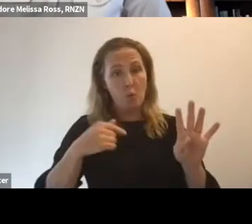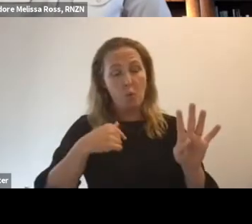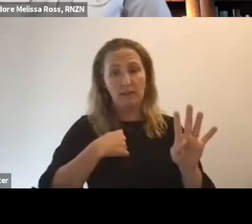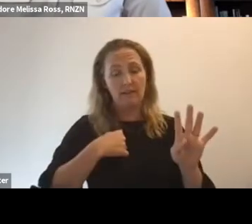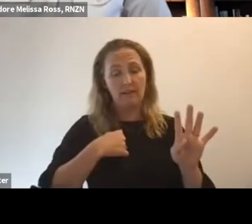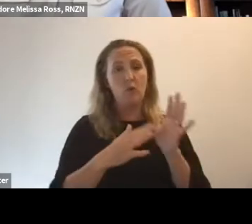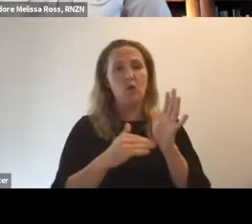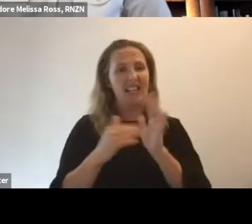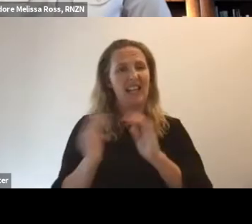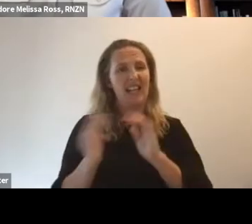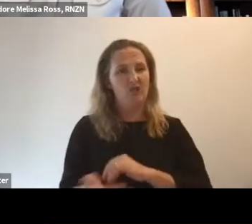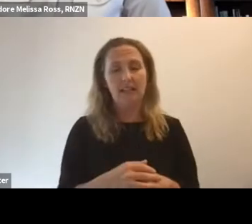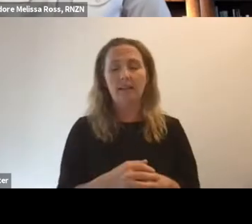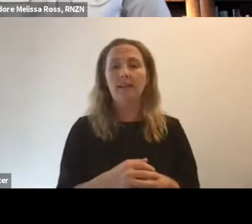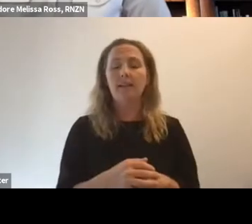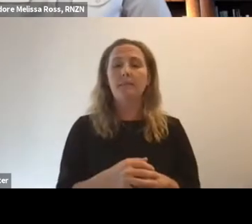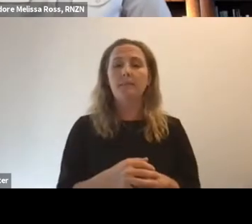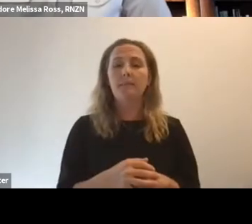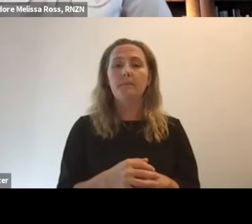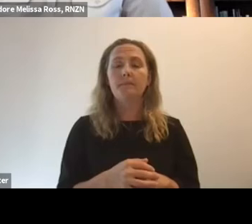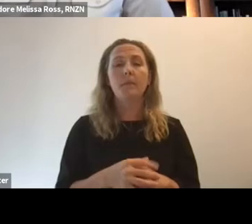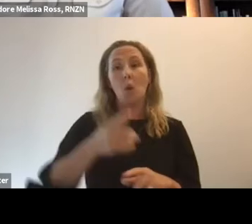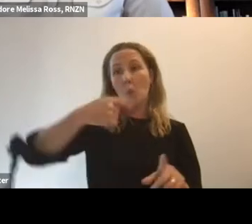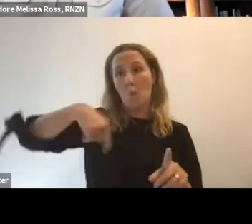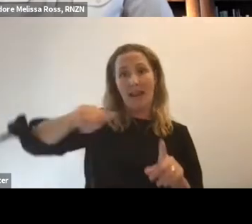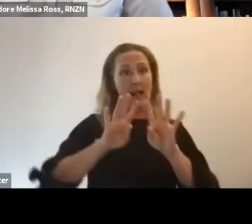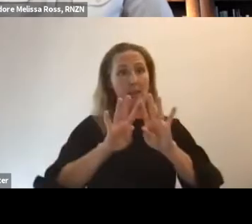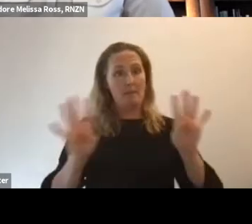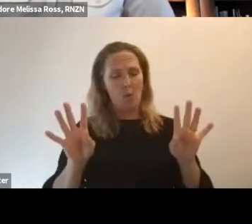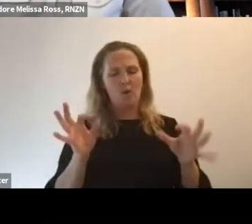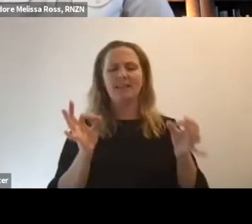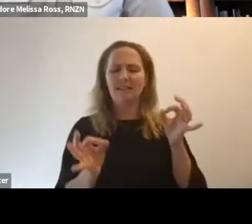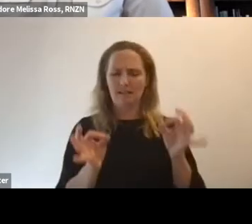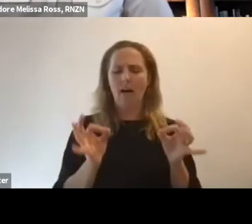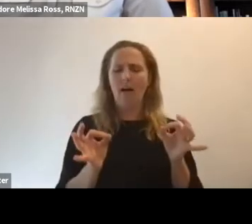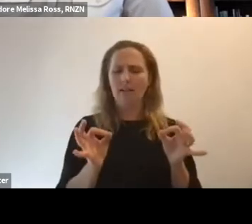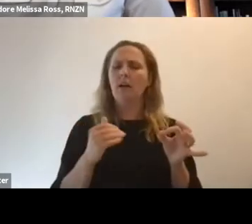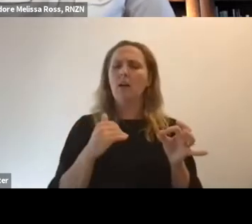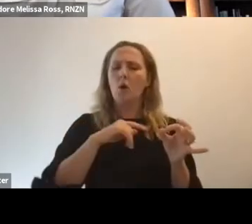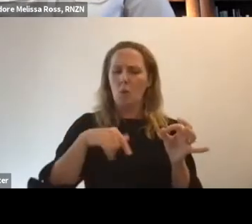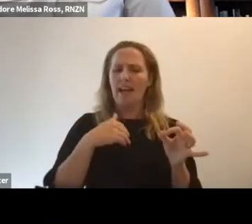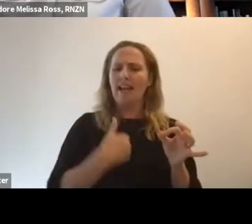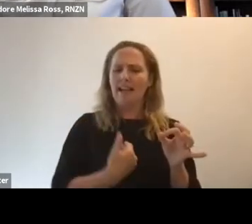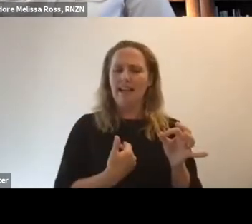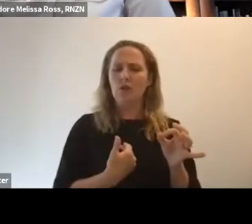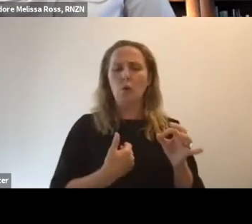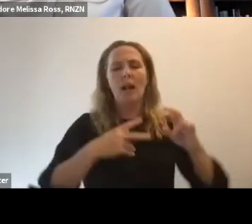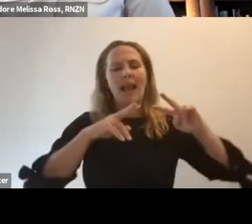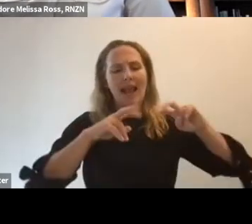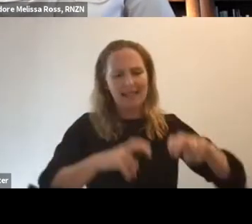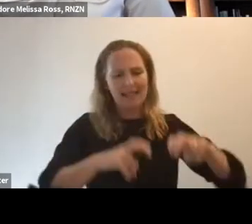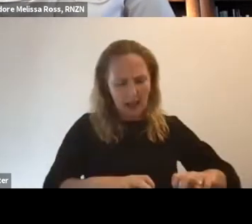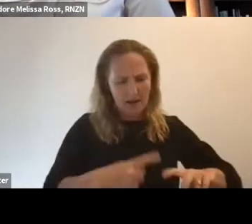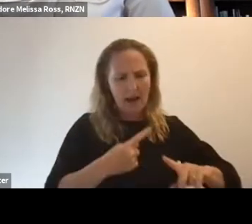to not just examine, but actually draw to the surface the health of the engagement